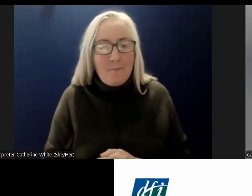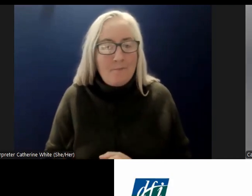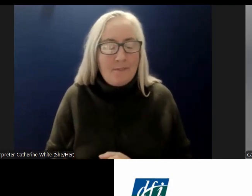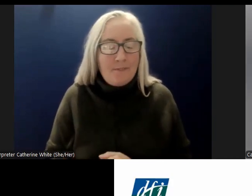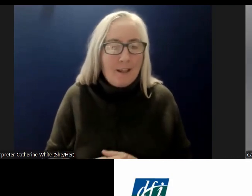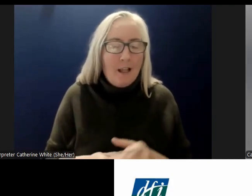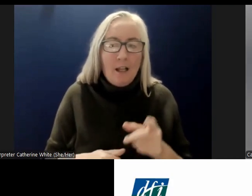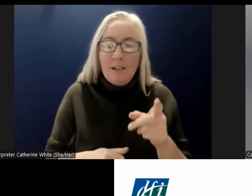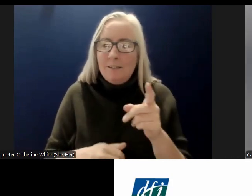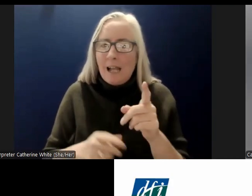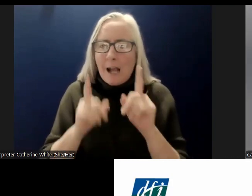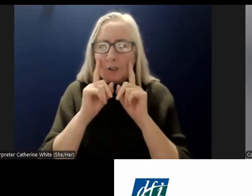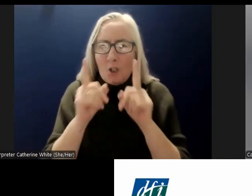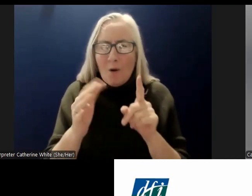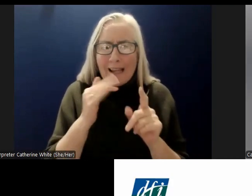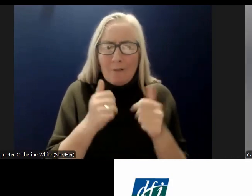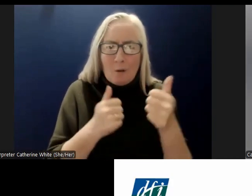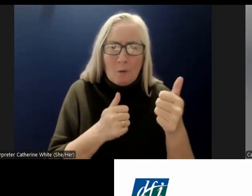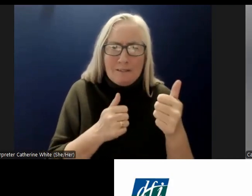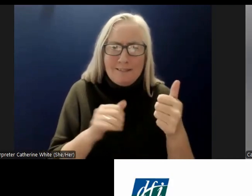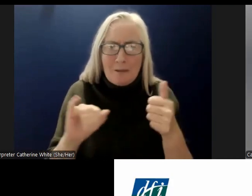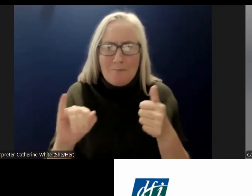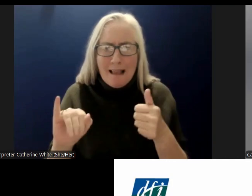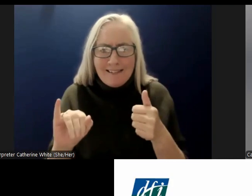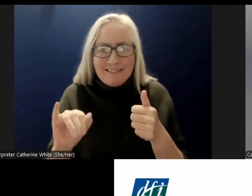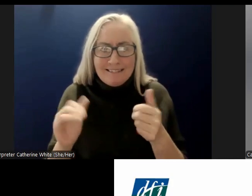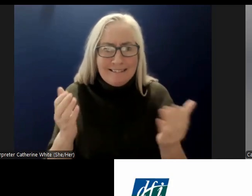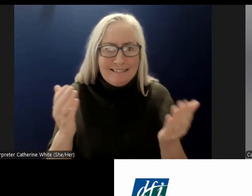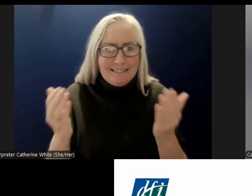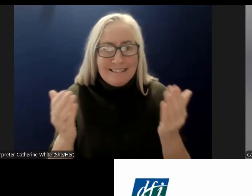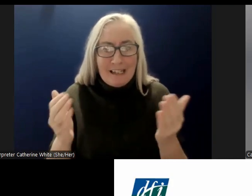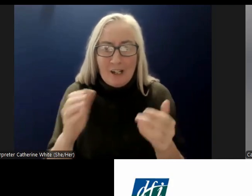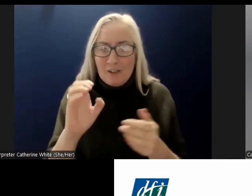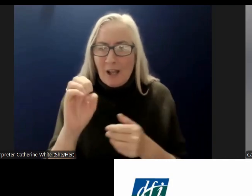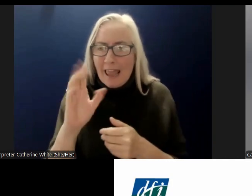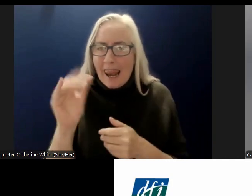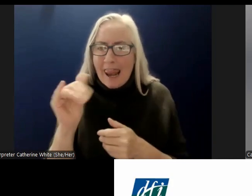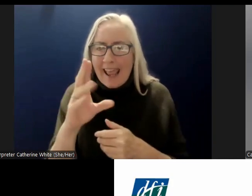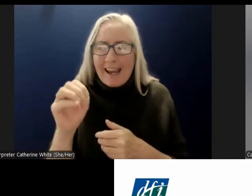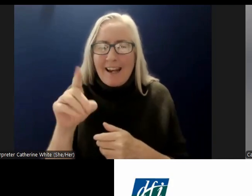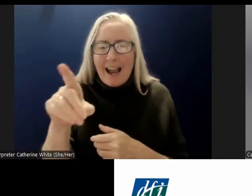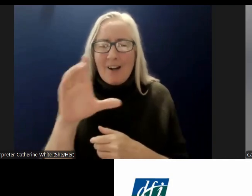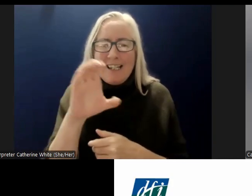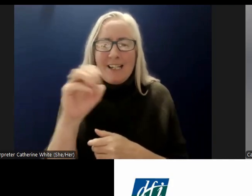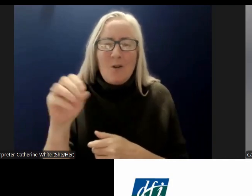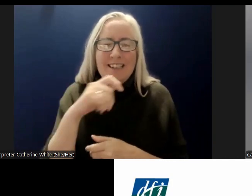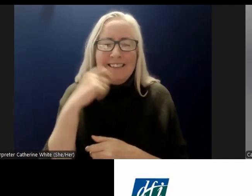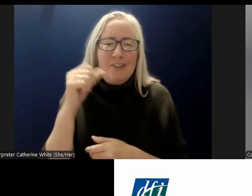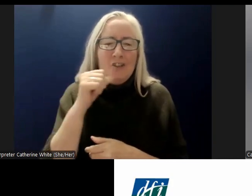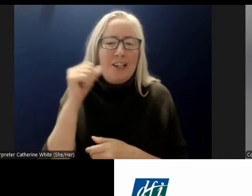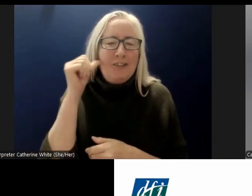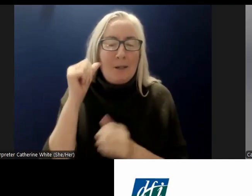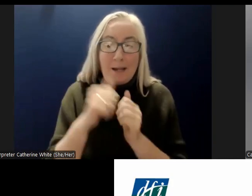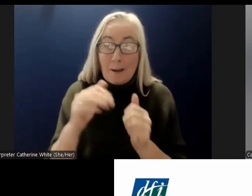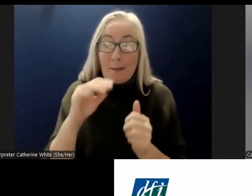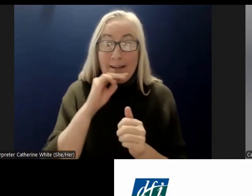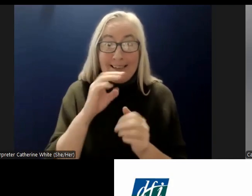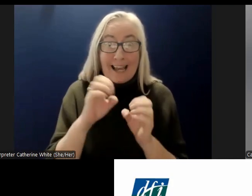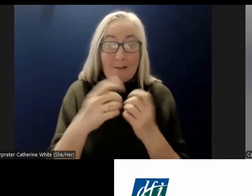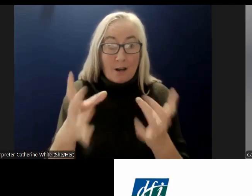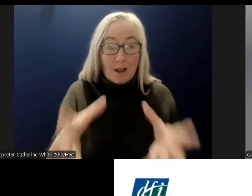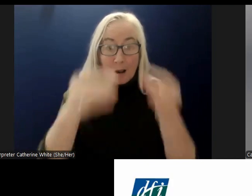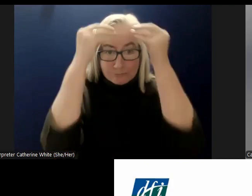I don't know if it's a good thing or a bad thing, as Elaine, our CEO, said yesterday in another meeting, if it means that everybody just gets